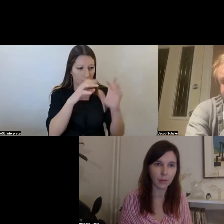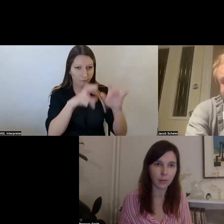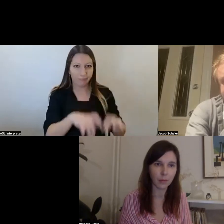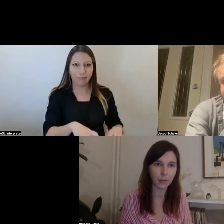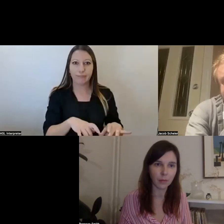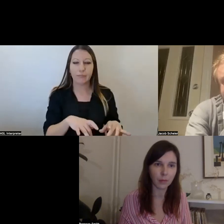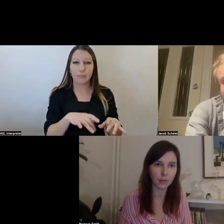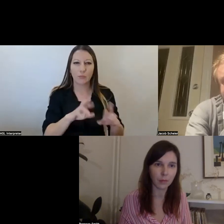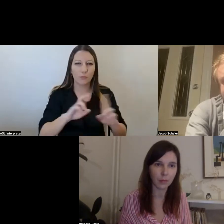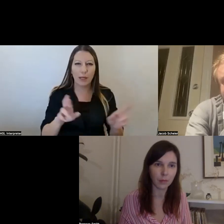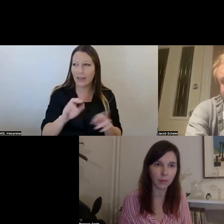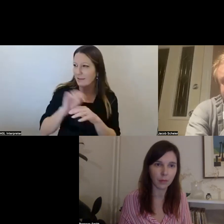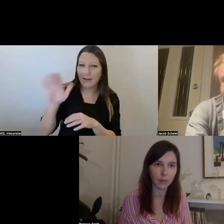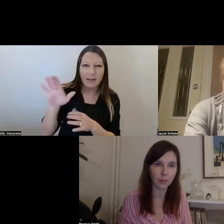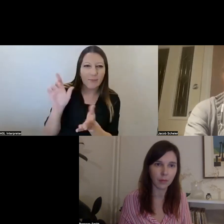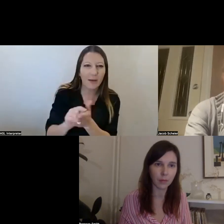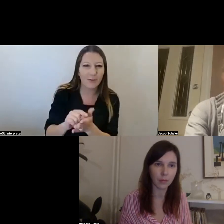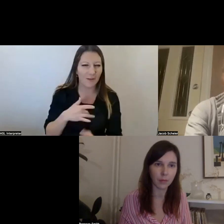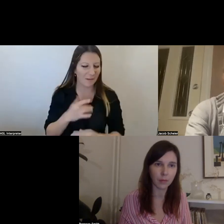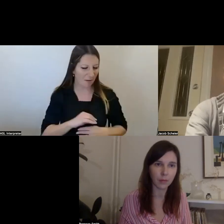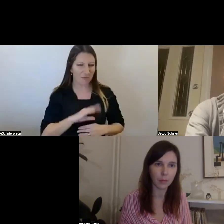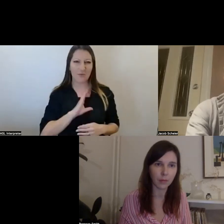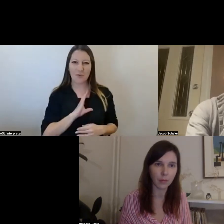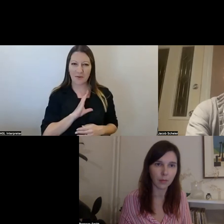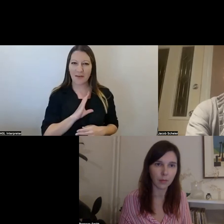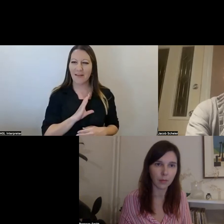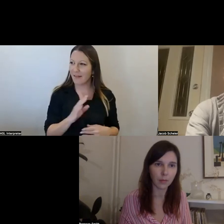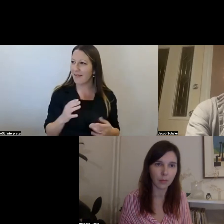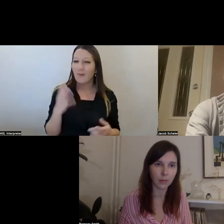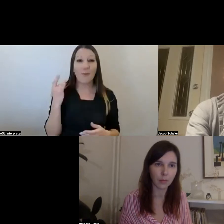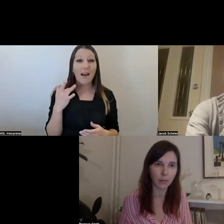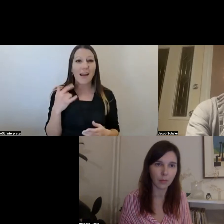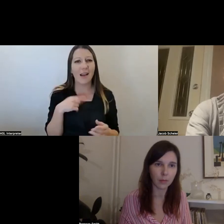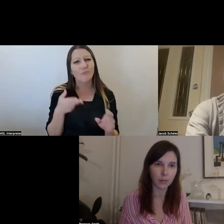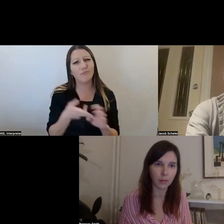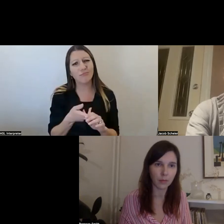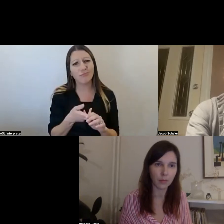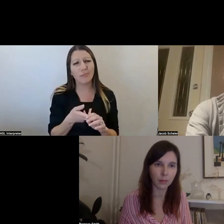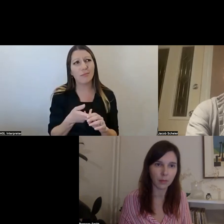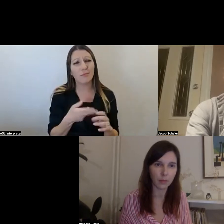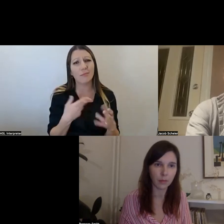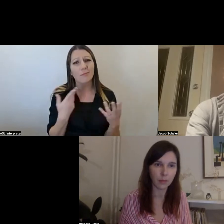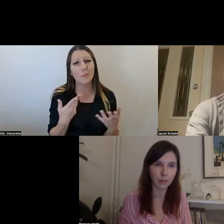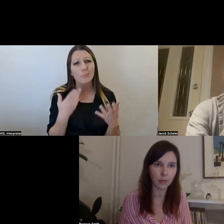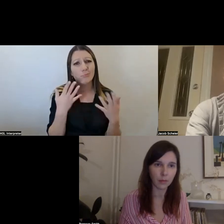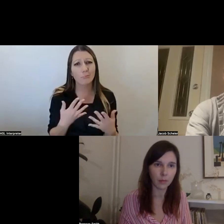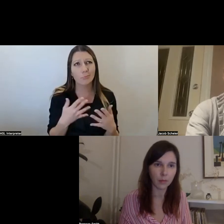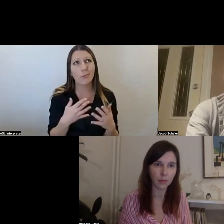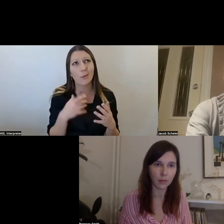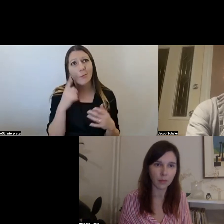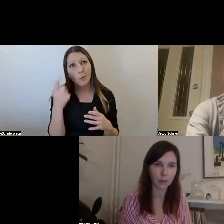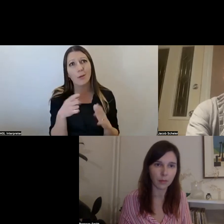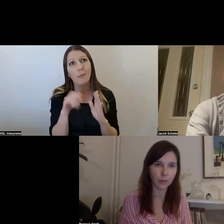felt so good about myself, because I was lying in bed and I was thinking all about revisions